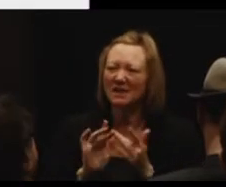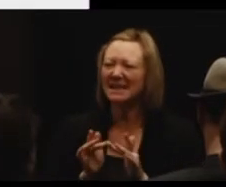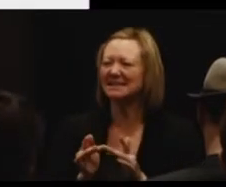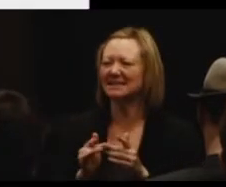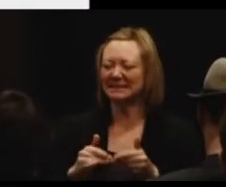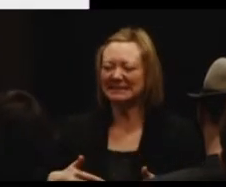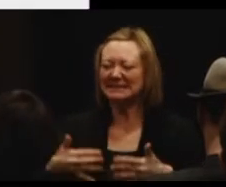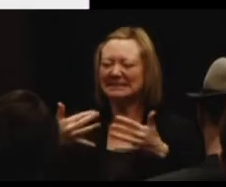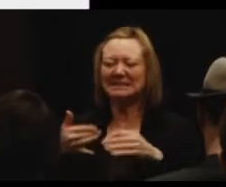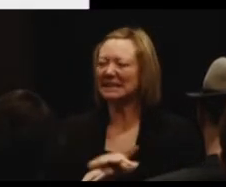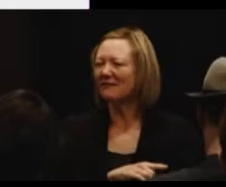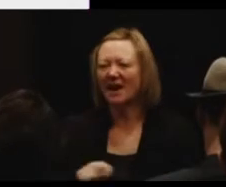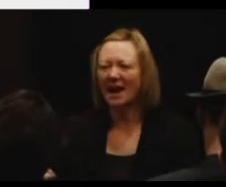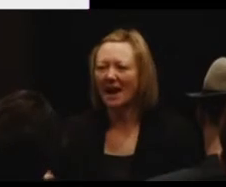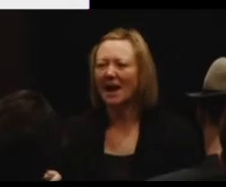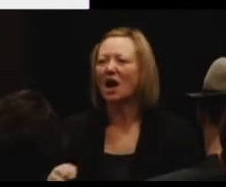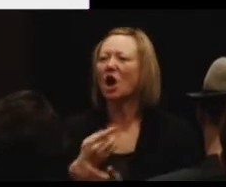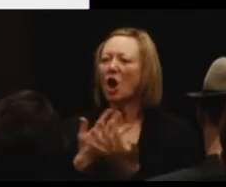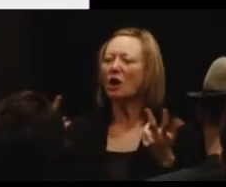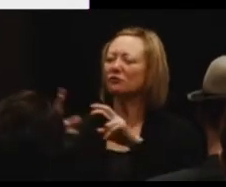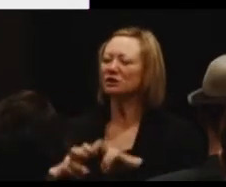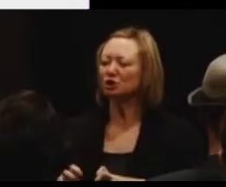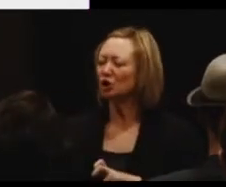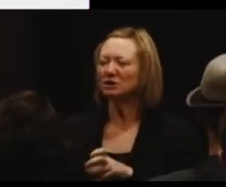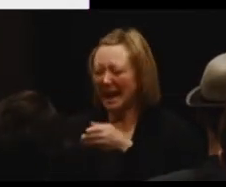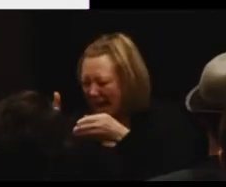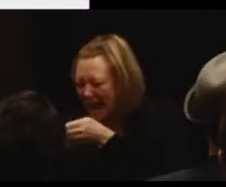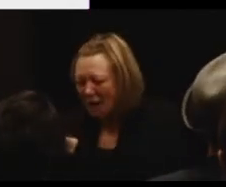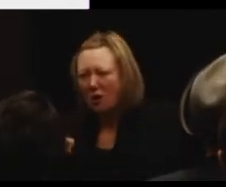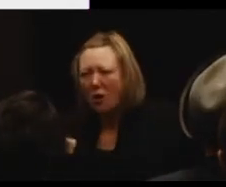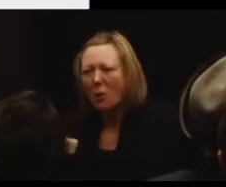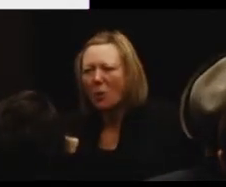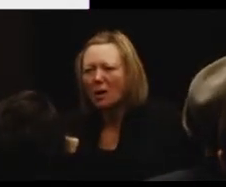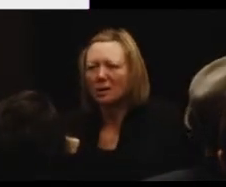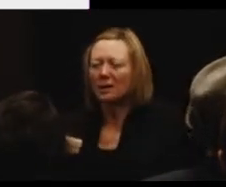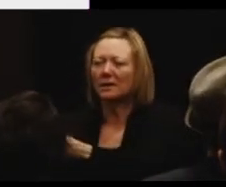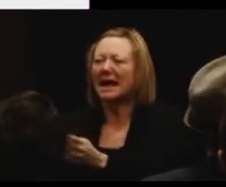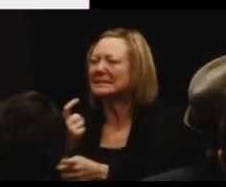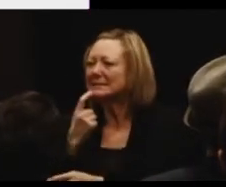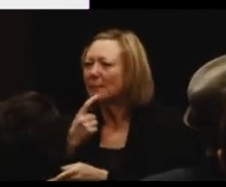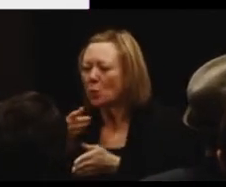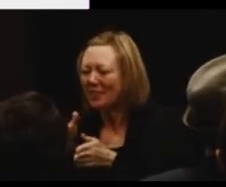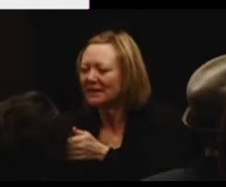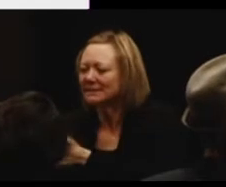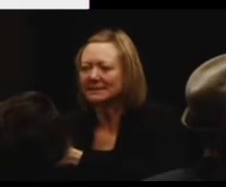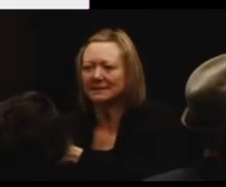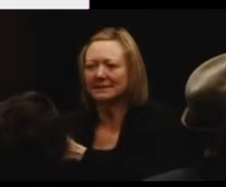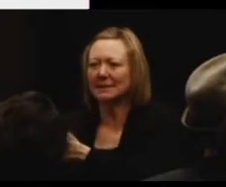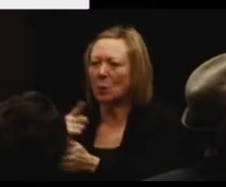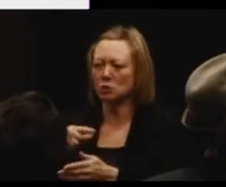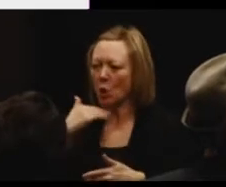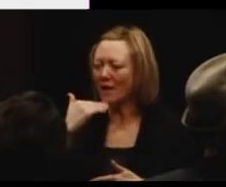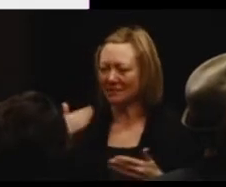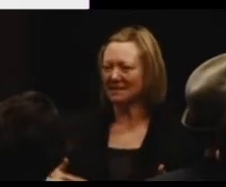it. Many studies had a very narrow focus and used quite simple methods because of the lack of stats.